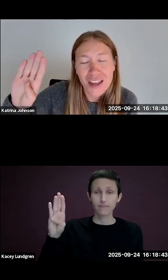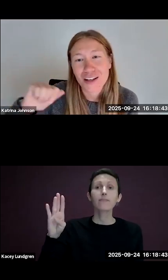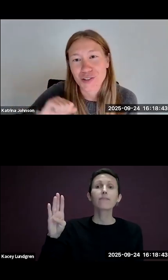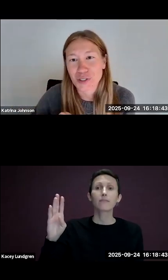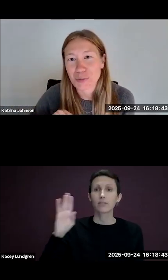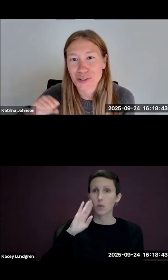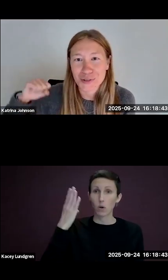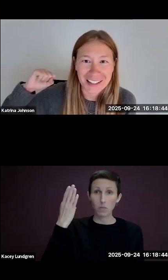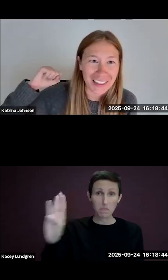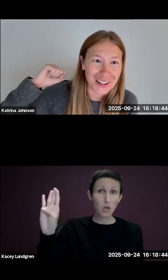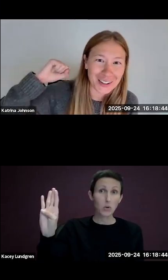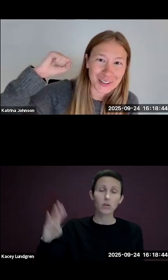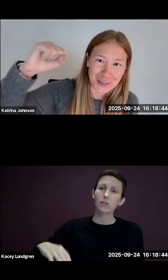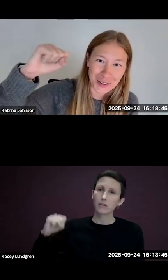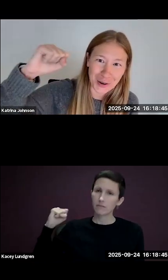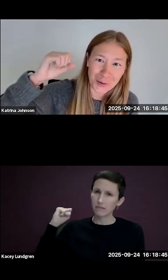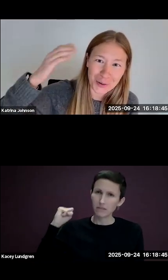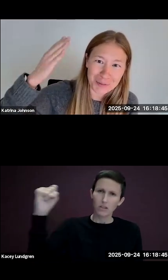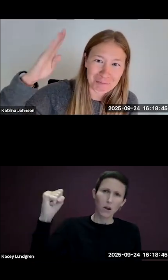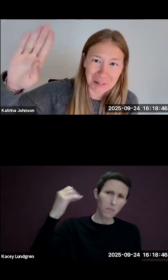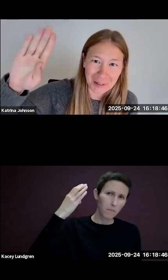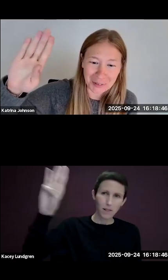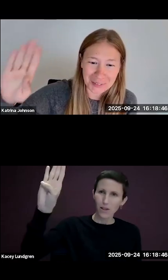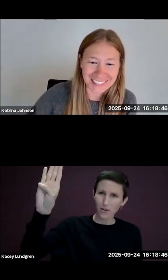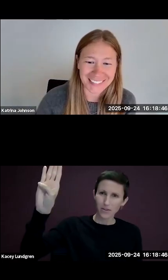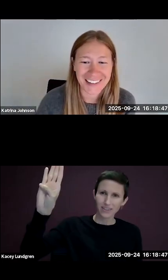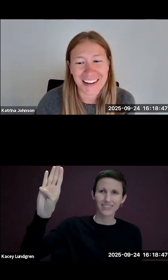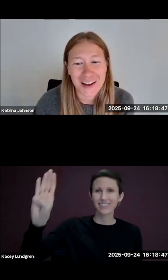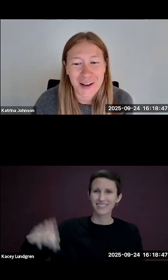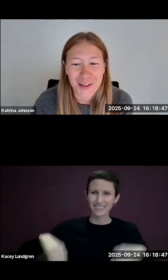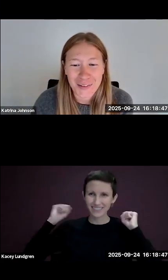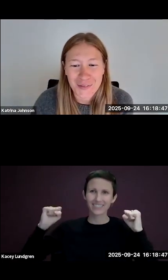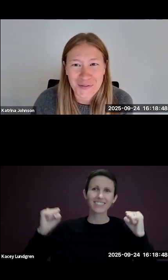blue. So when you put those together, go blue.